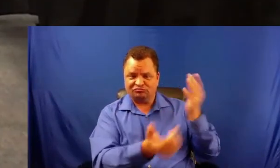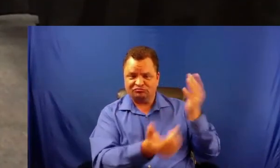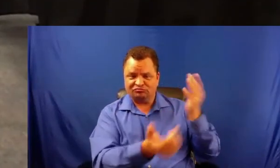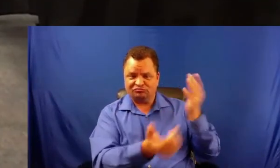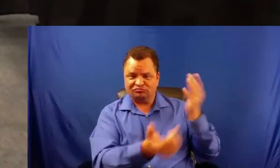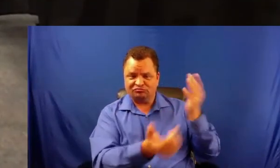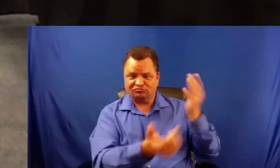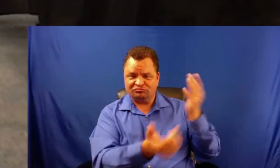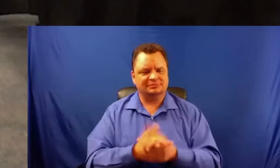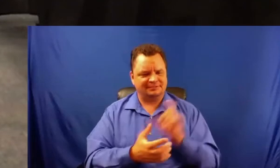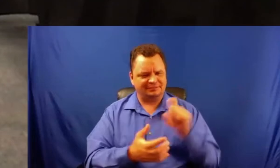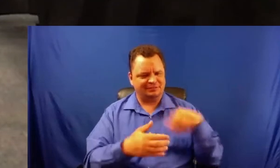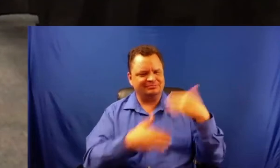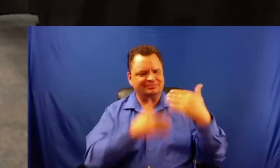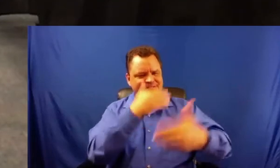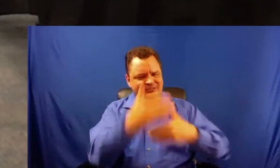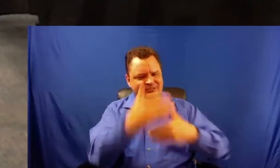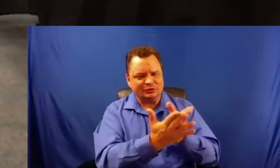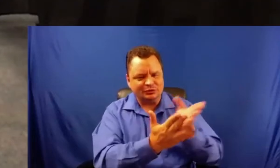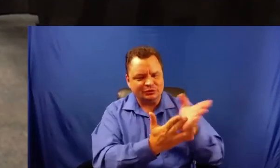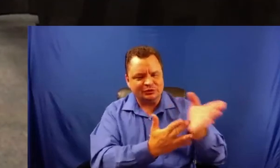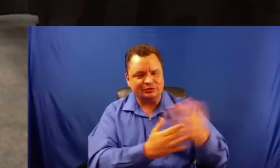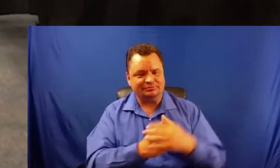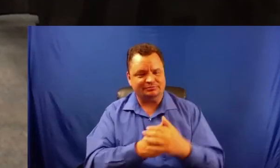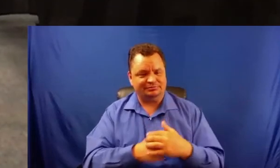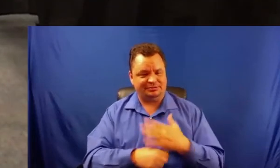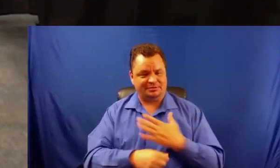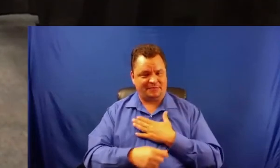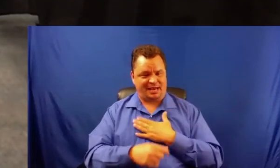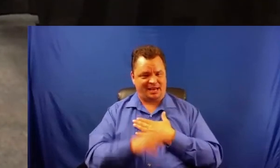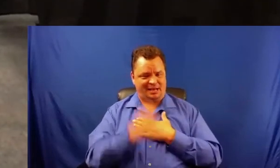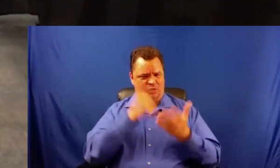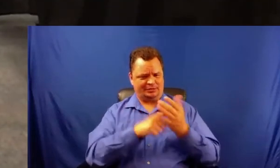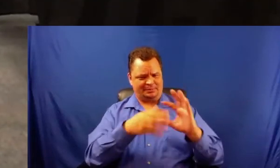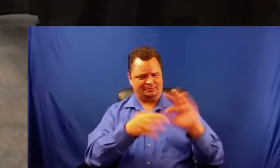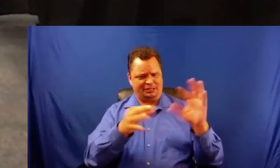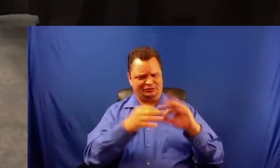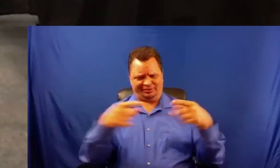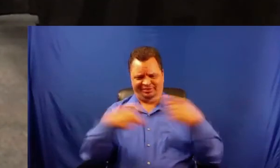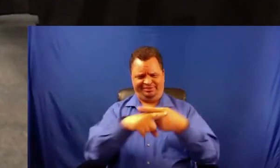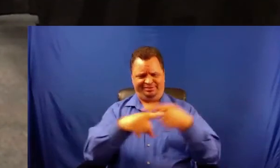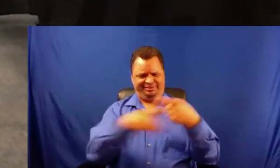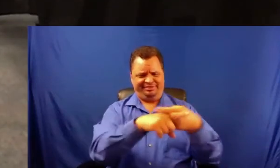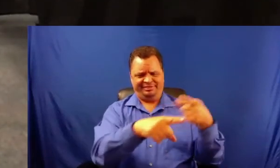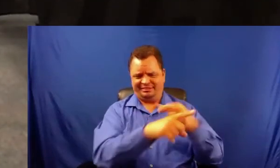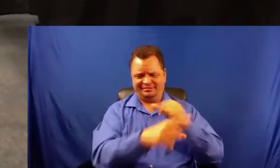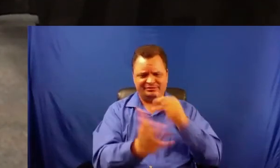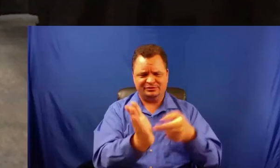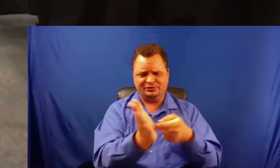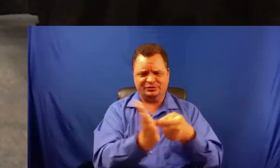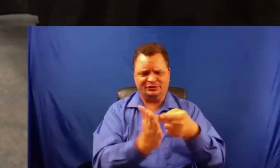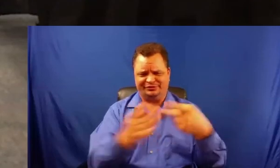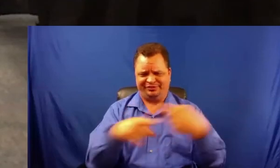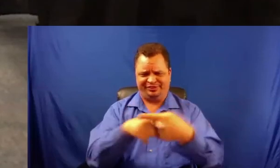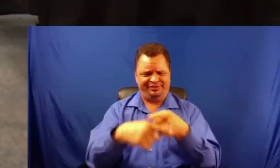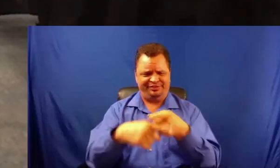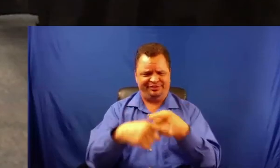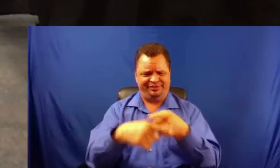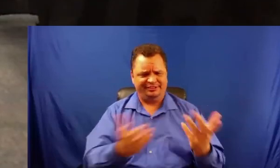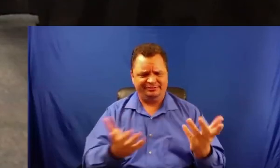messages contrary to the truth of making the virus go away of not being able to make this virus go away are